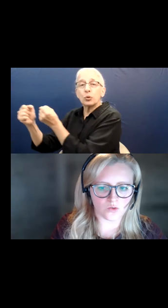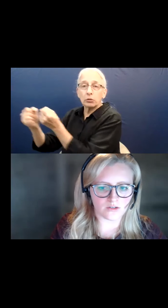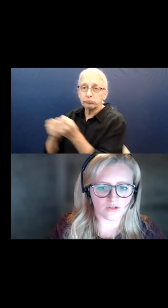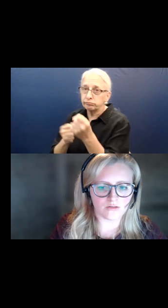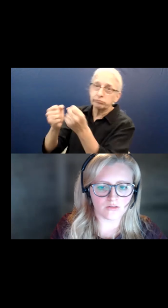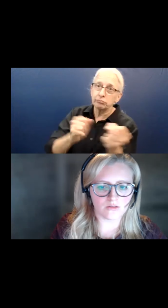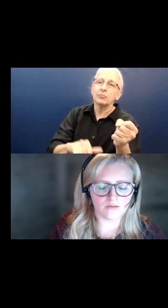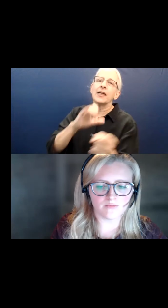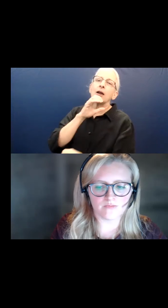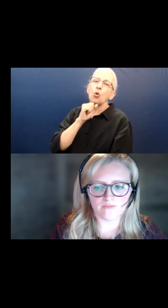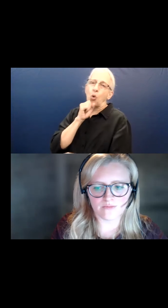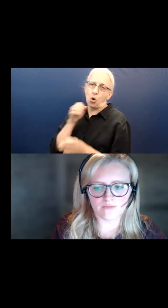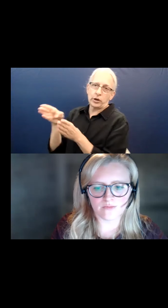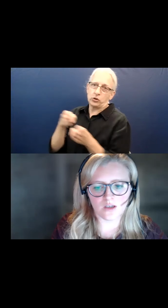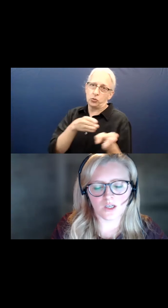here in orange.